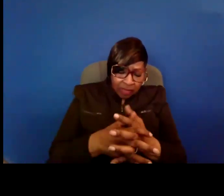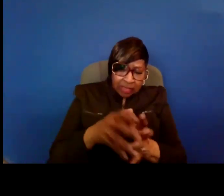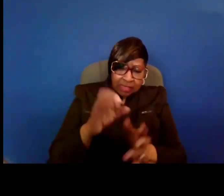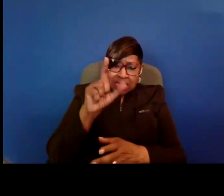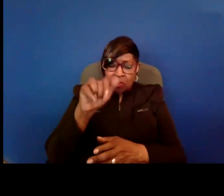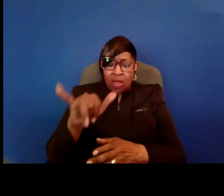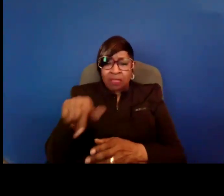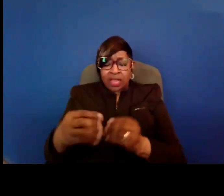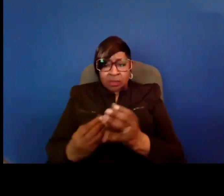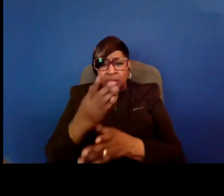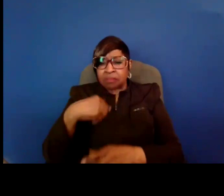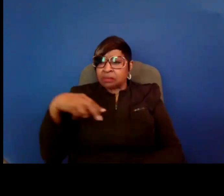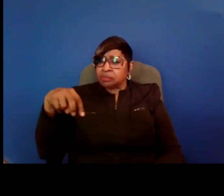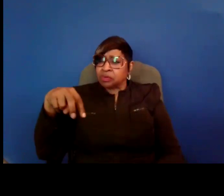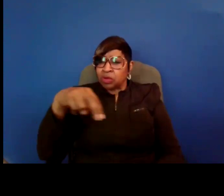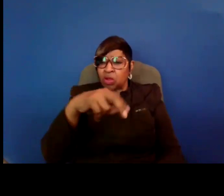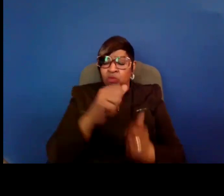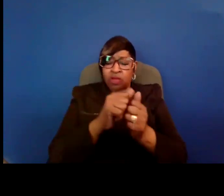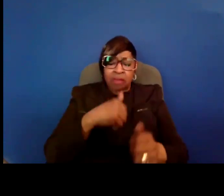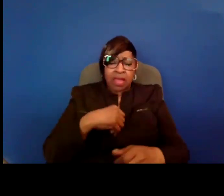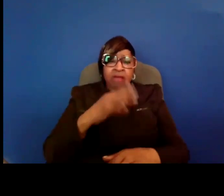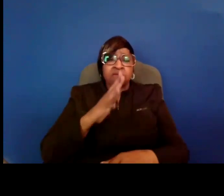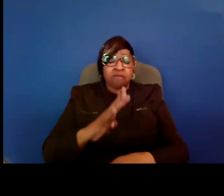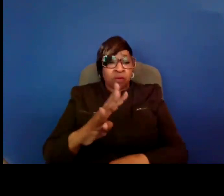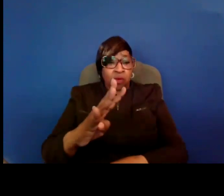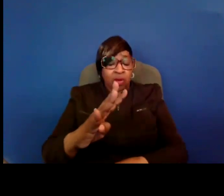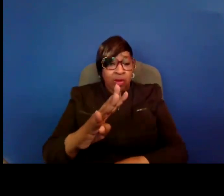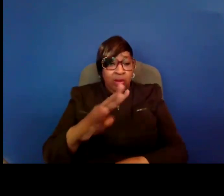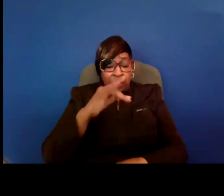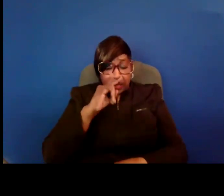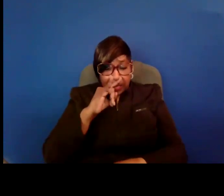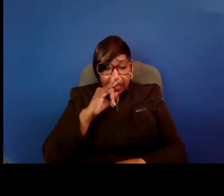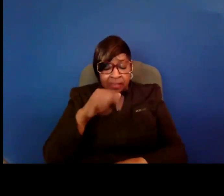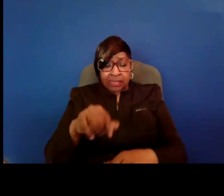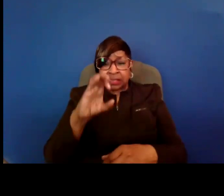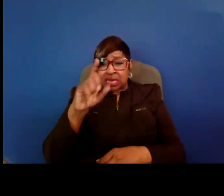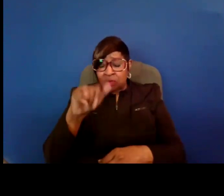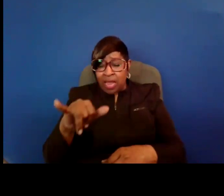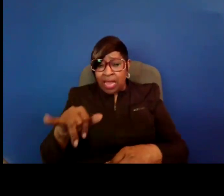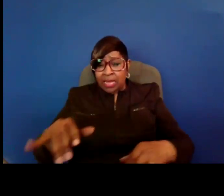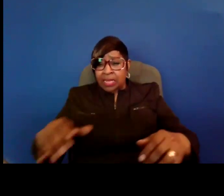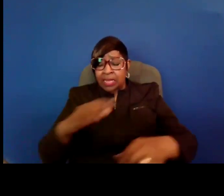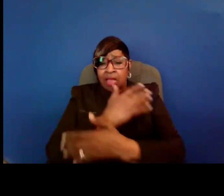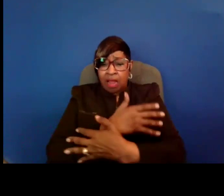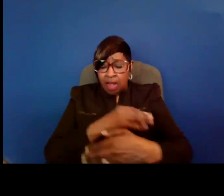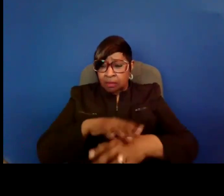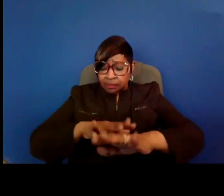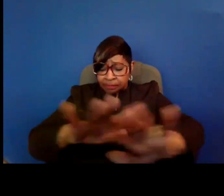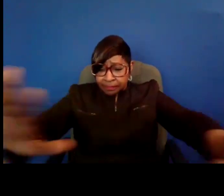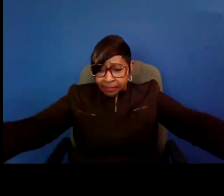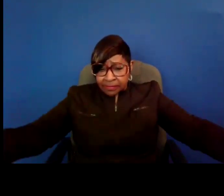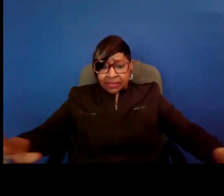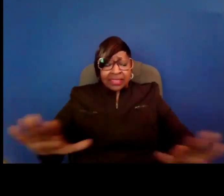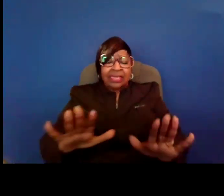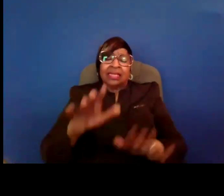And I was just walking with my 4-year-old recently in the clay, and we were just playing and putting out our arms, and yeah, I